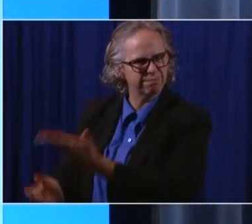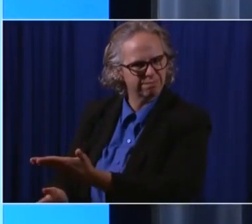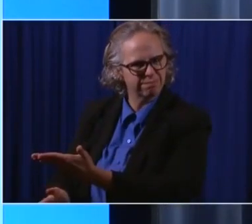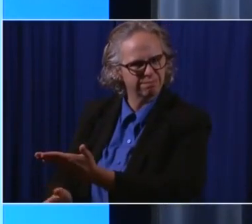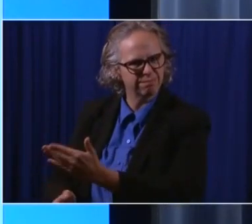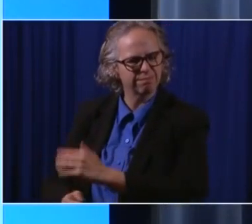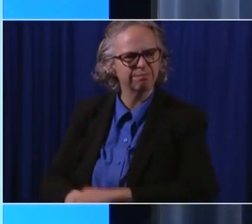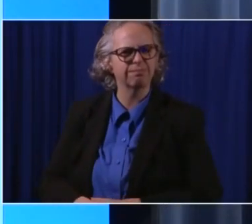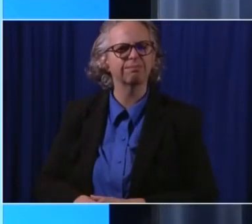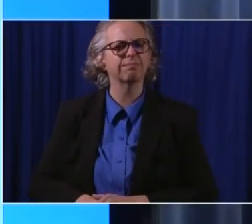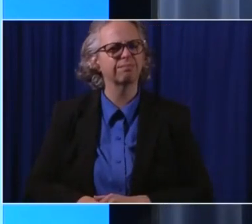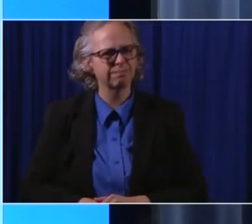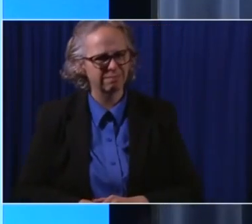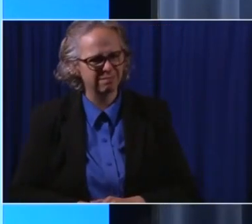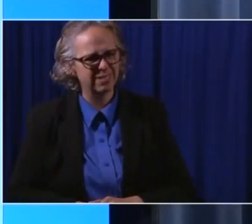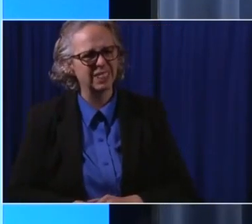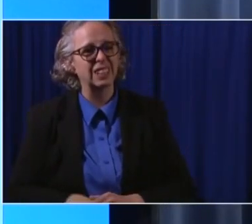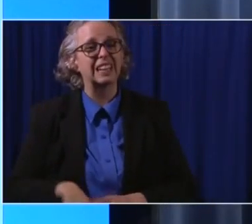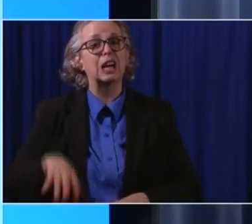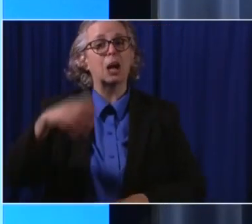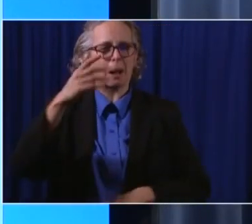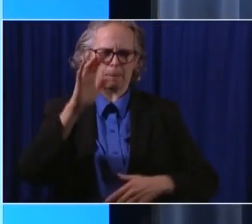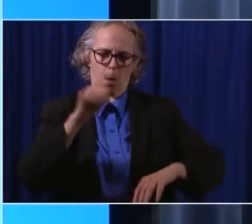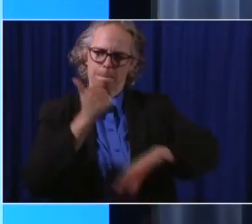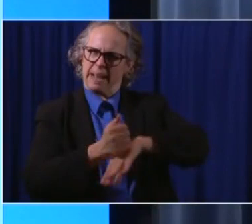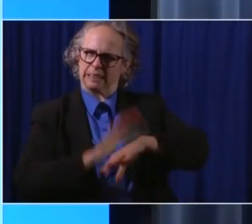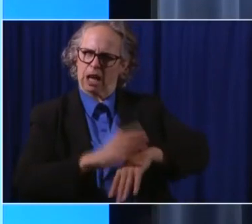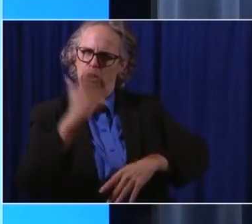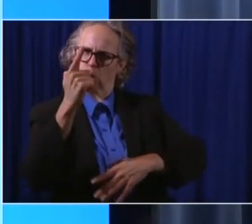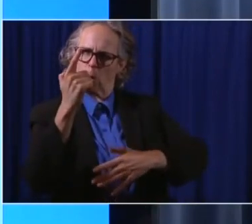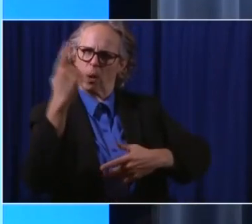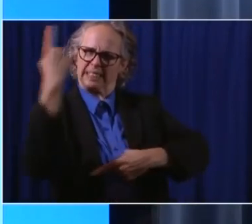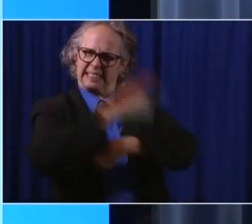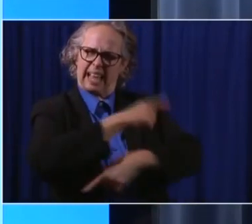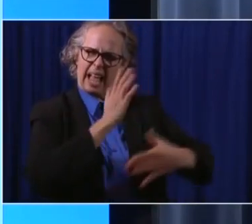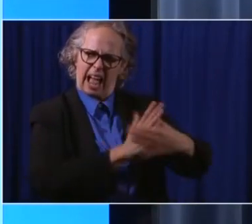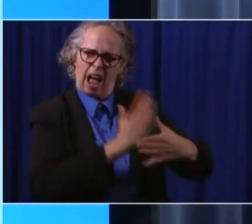21-day average. Hospitalizations are up as well,